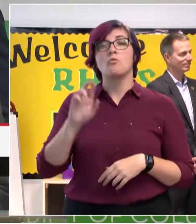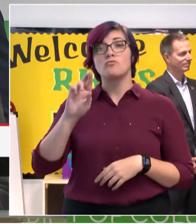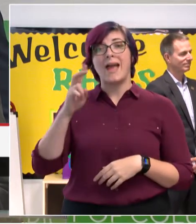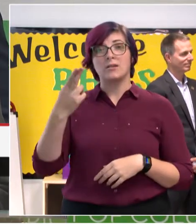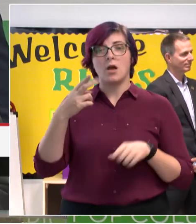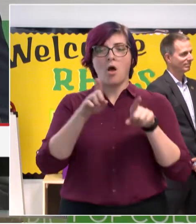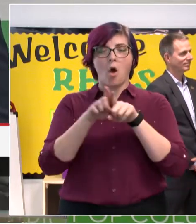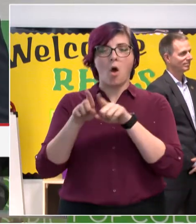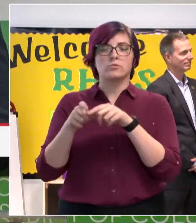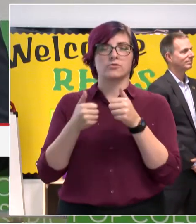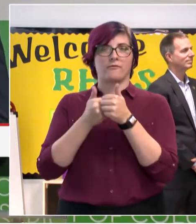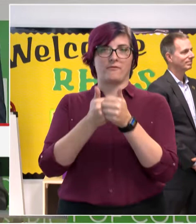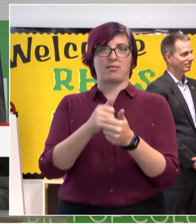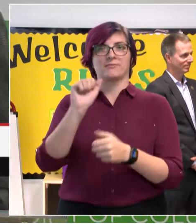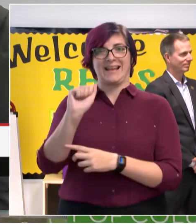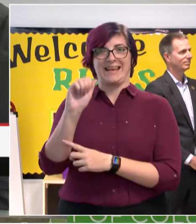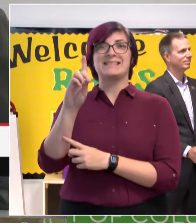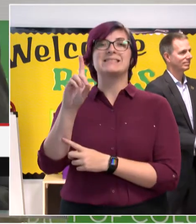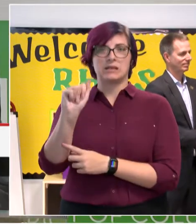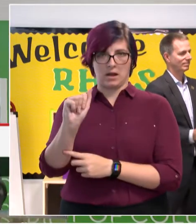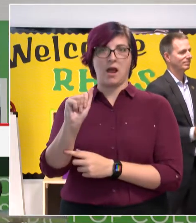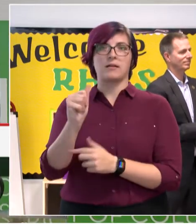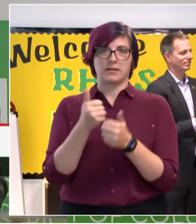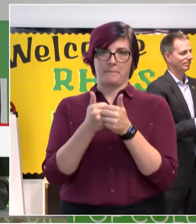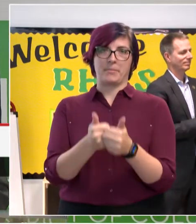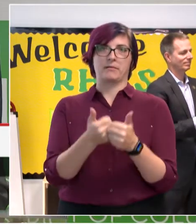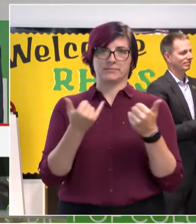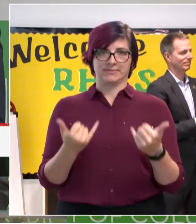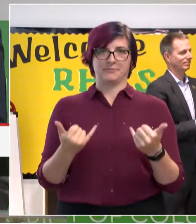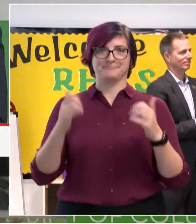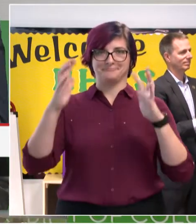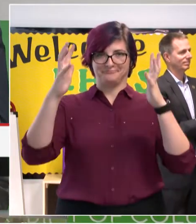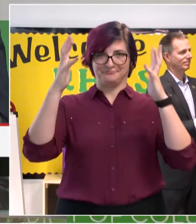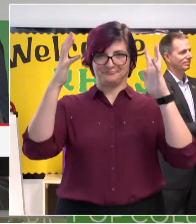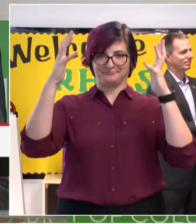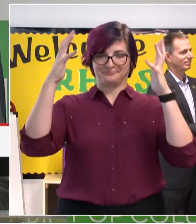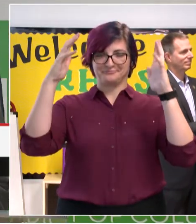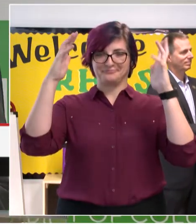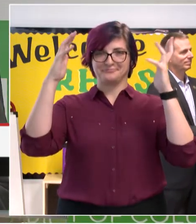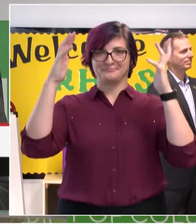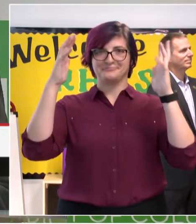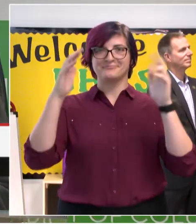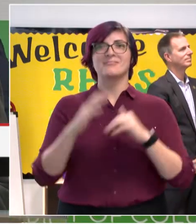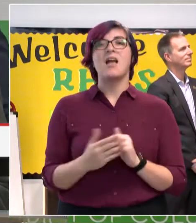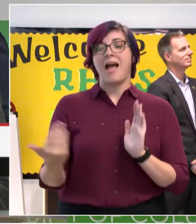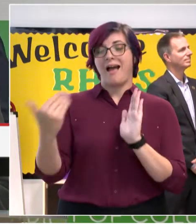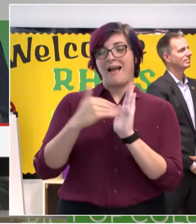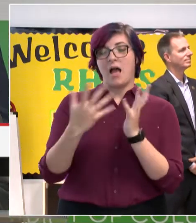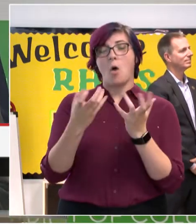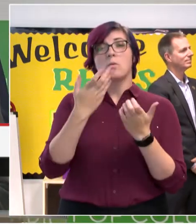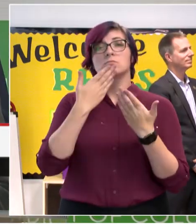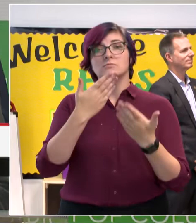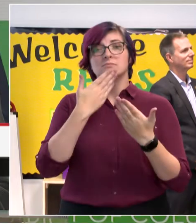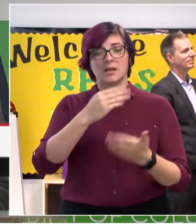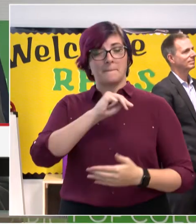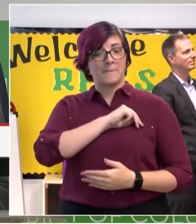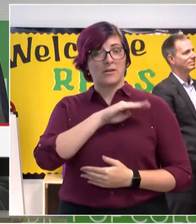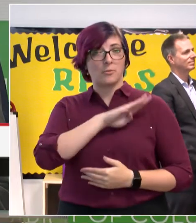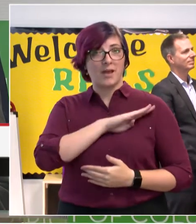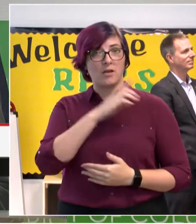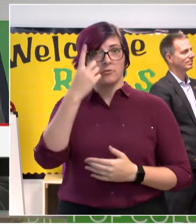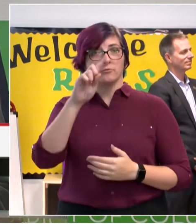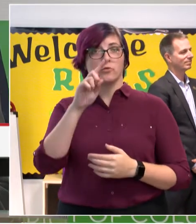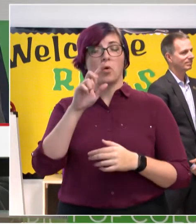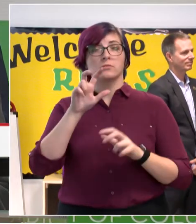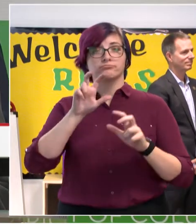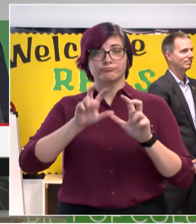ADA compliance. So again, I want to thank Mayor Bowser for funding